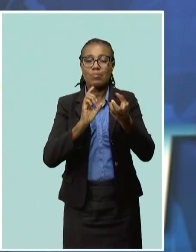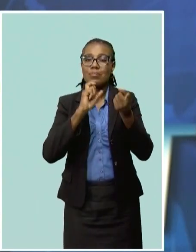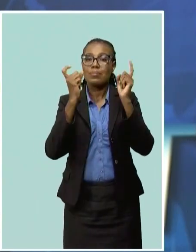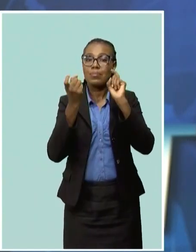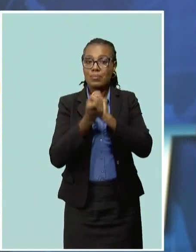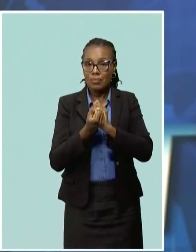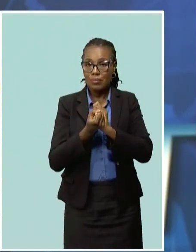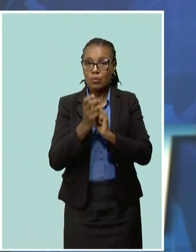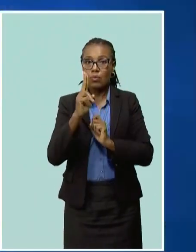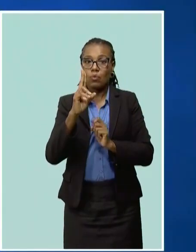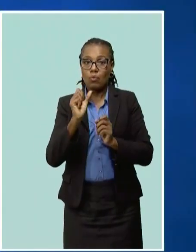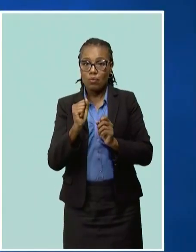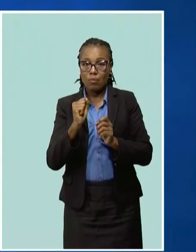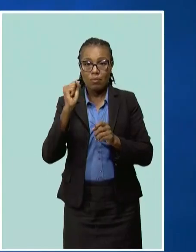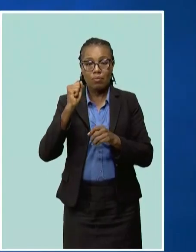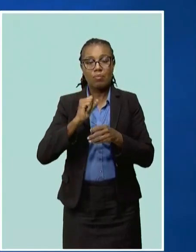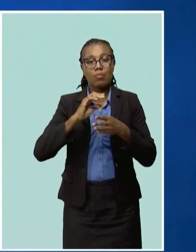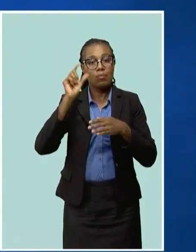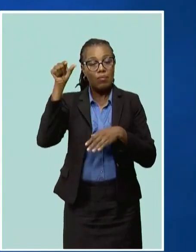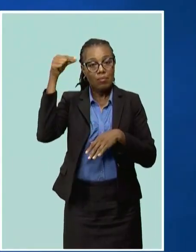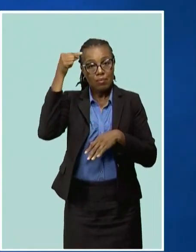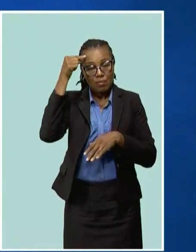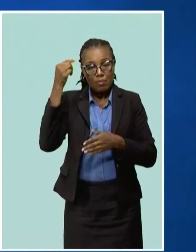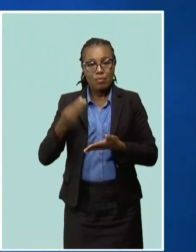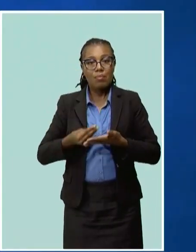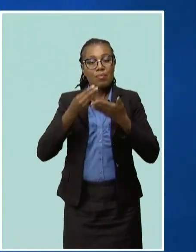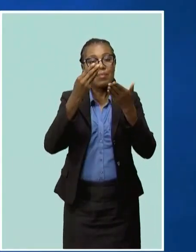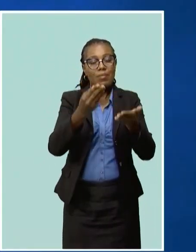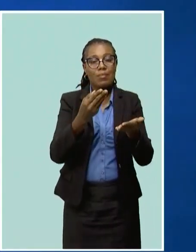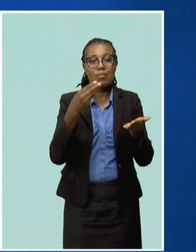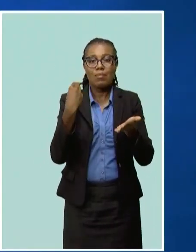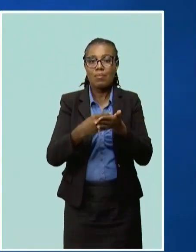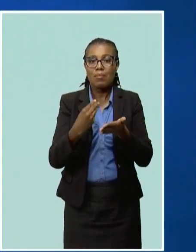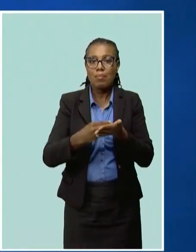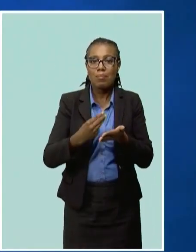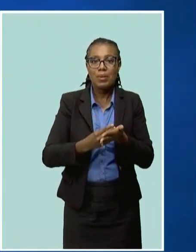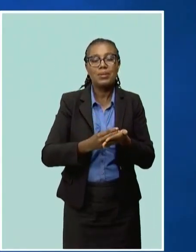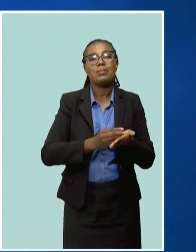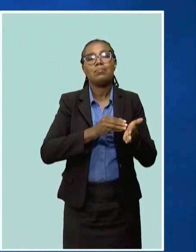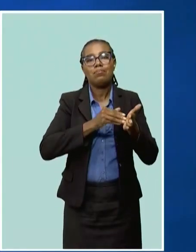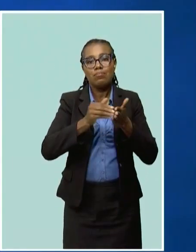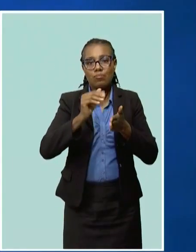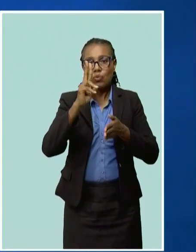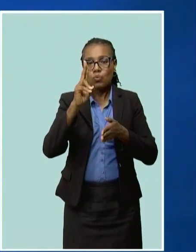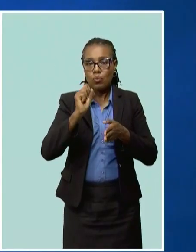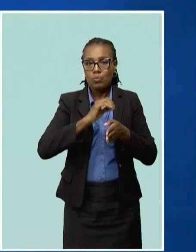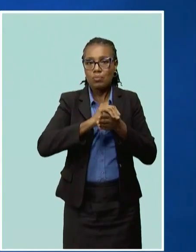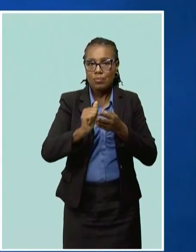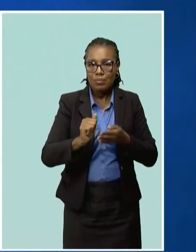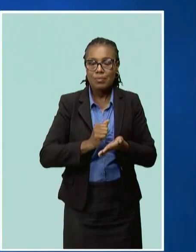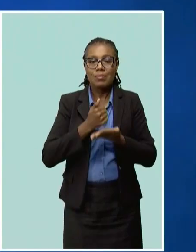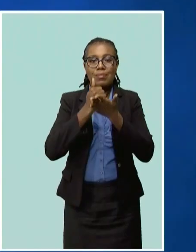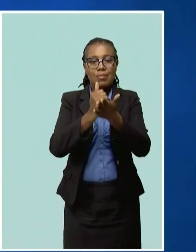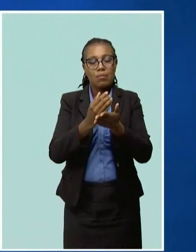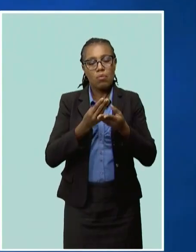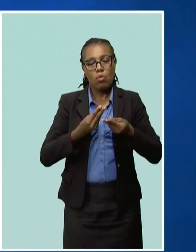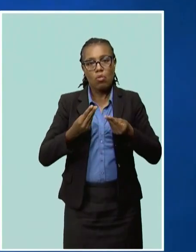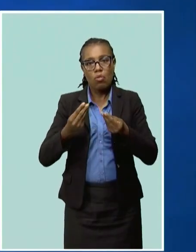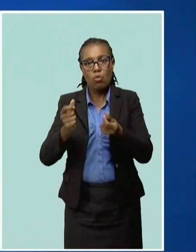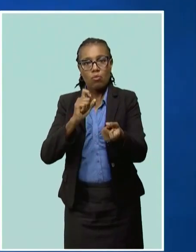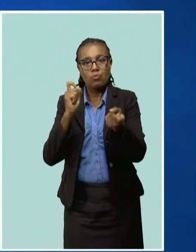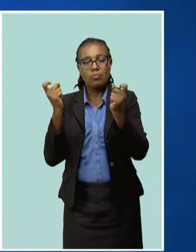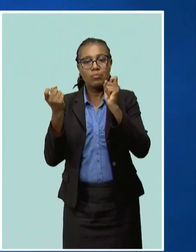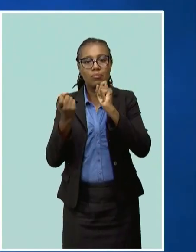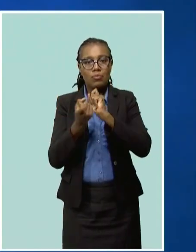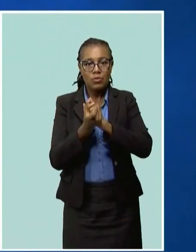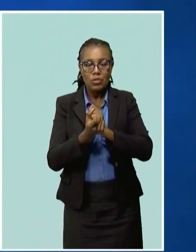be providing several million US dollars in financing to facilitate a smooth transition to renewable energy through the